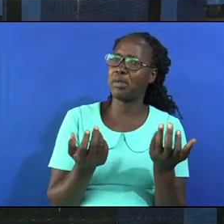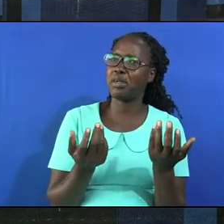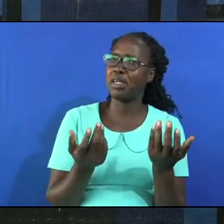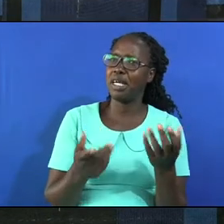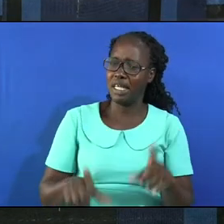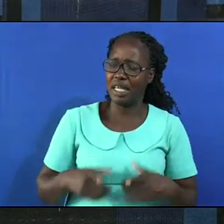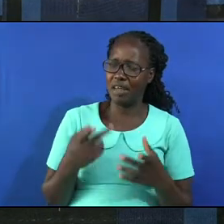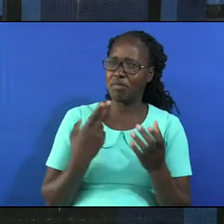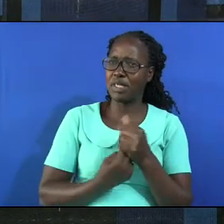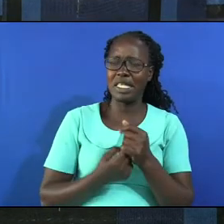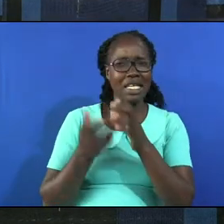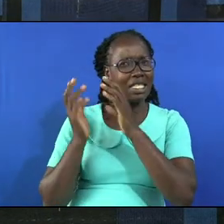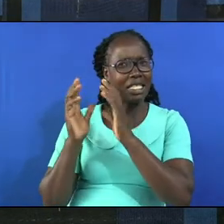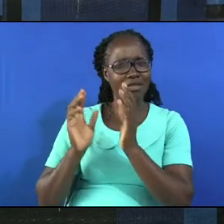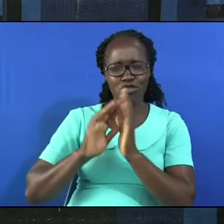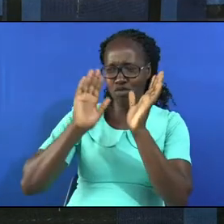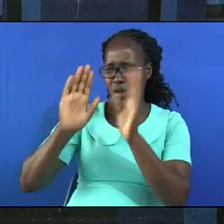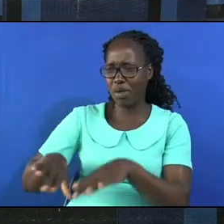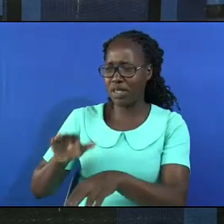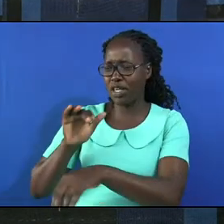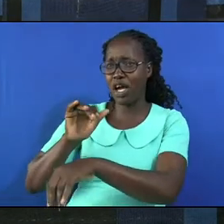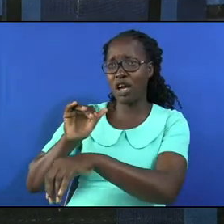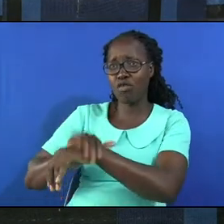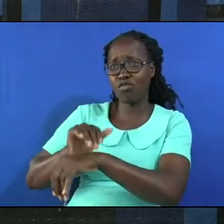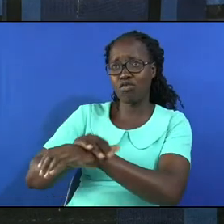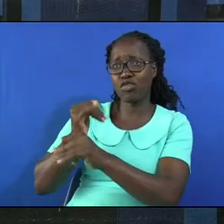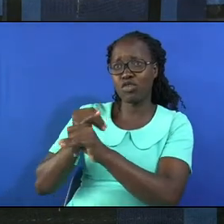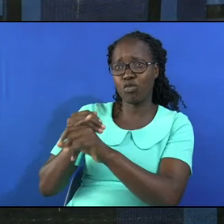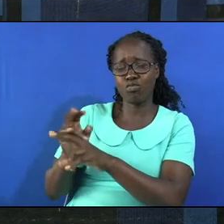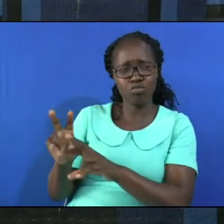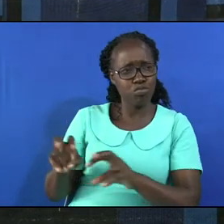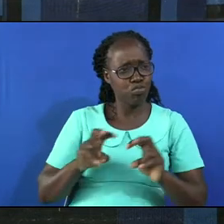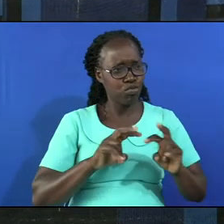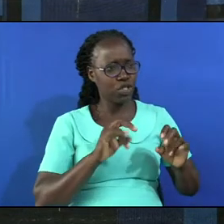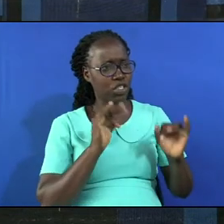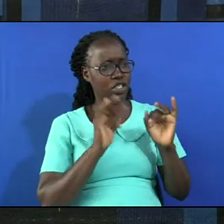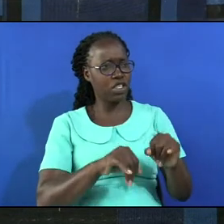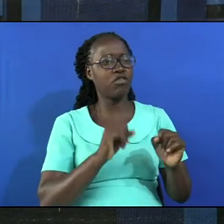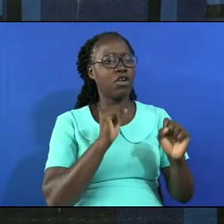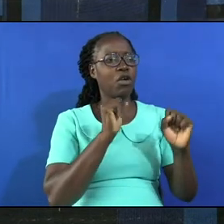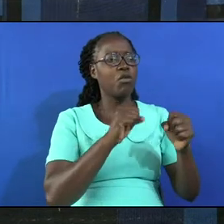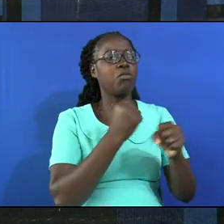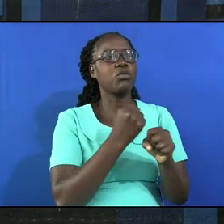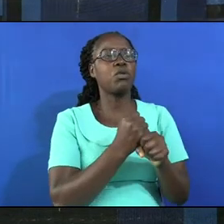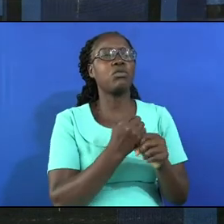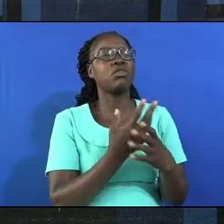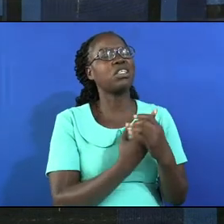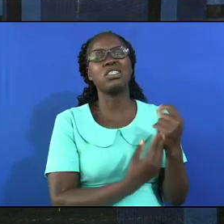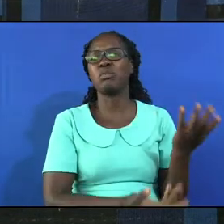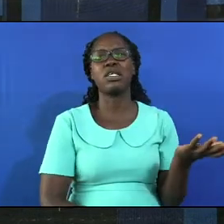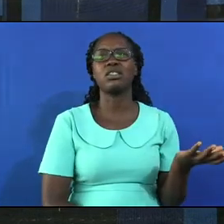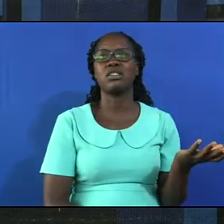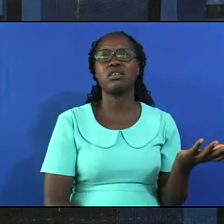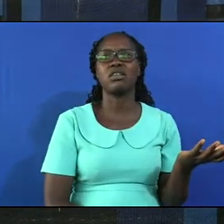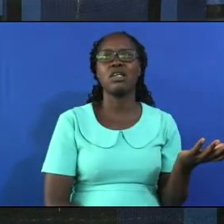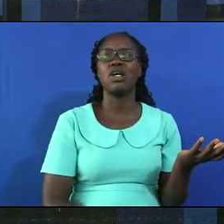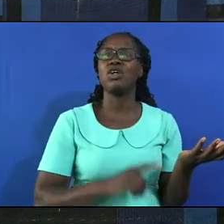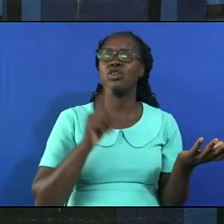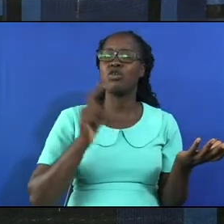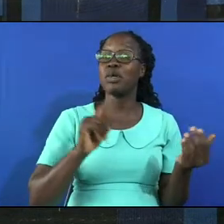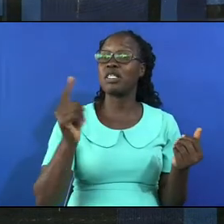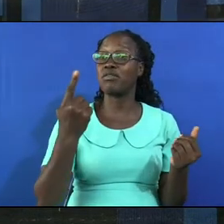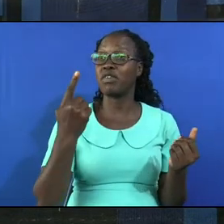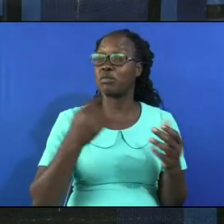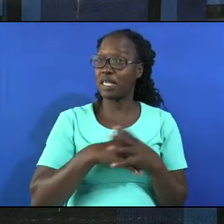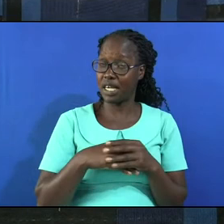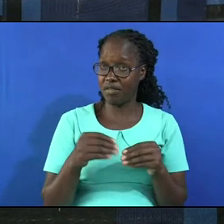a prospective life partner in Kilifi, you abandon a good job in Nairobi to go and see if it can work. That is desperation. You must first